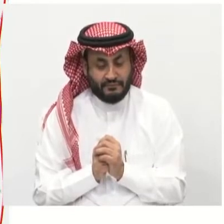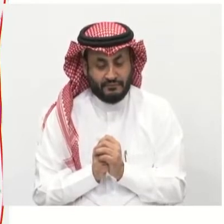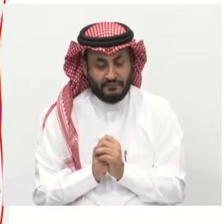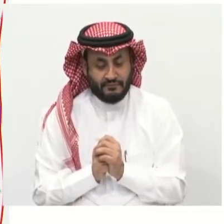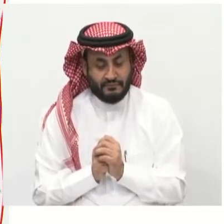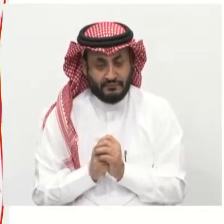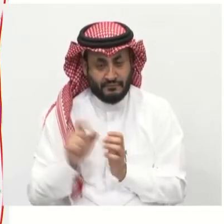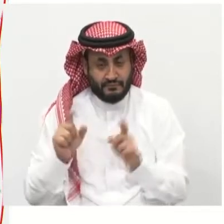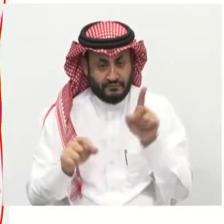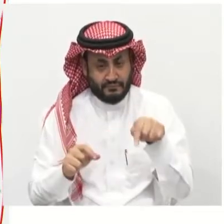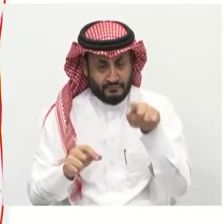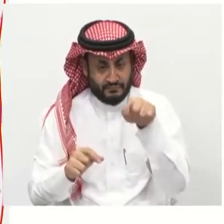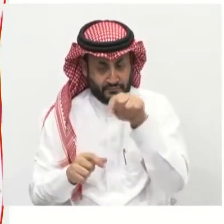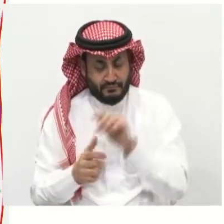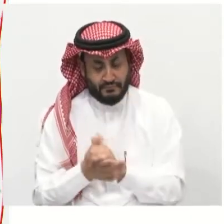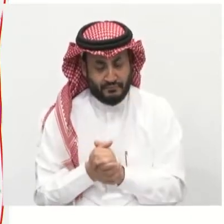100 shapes.